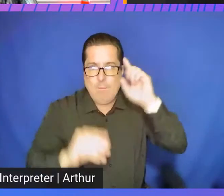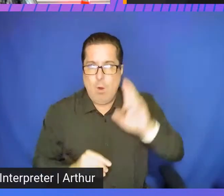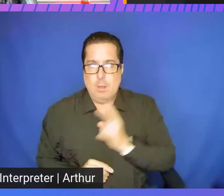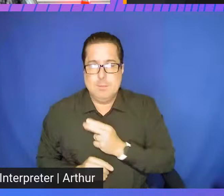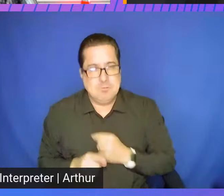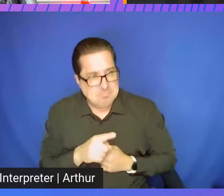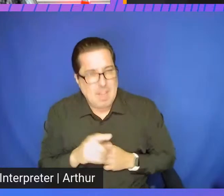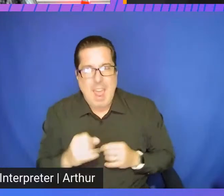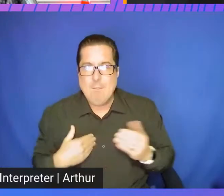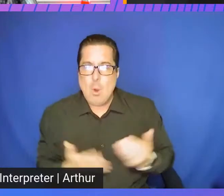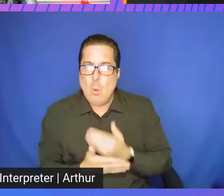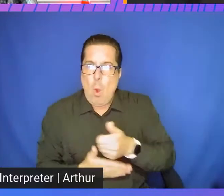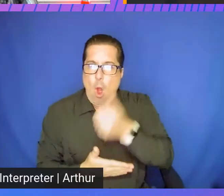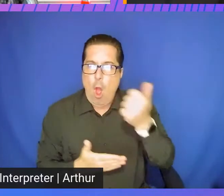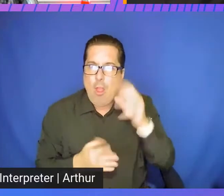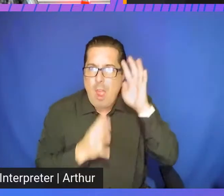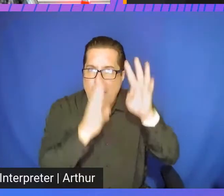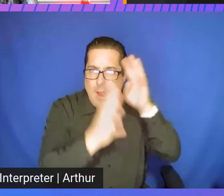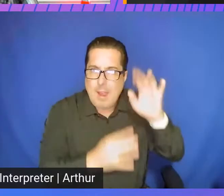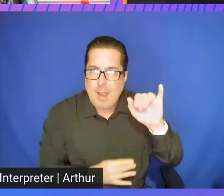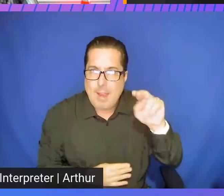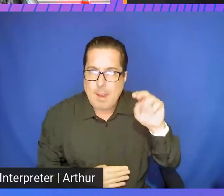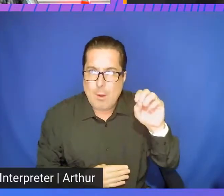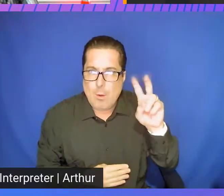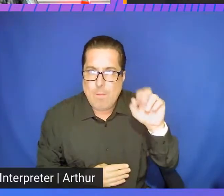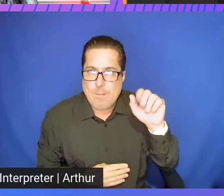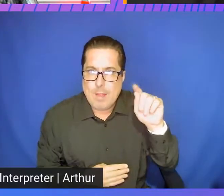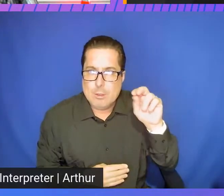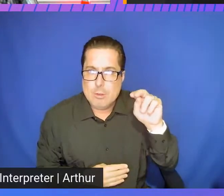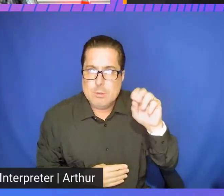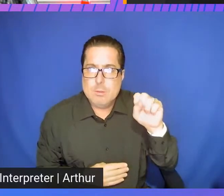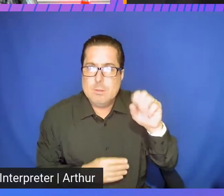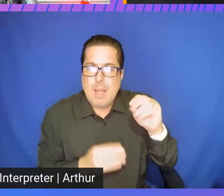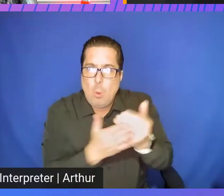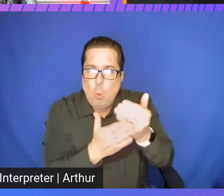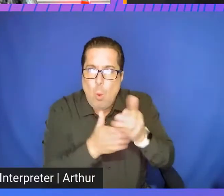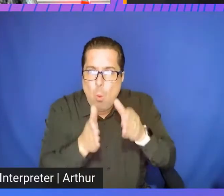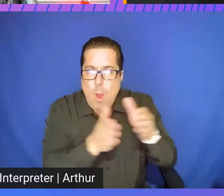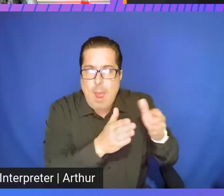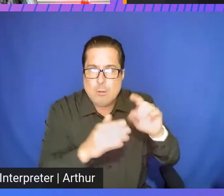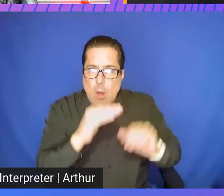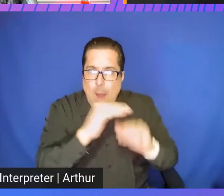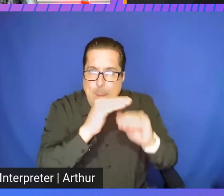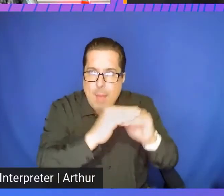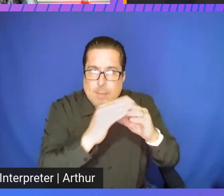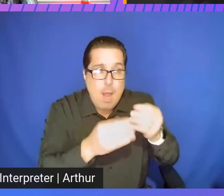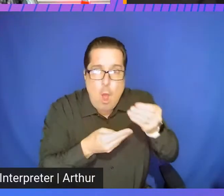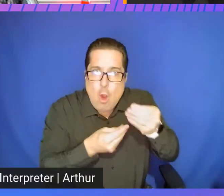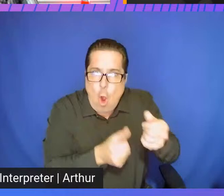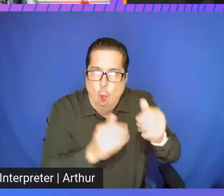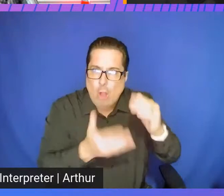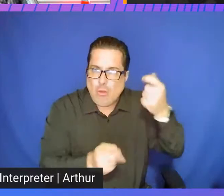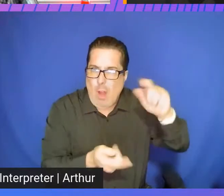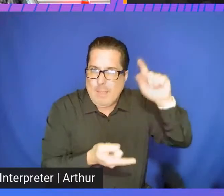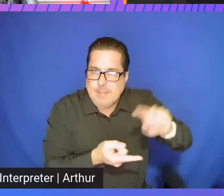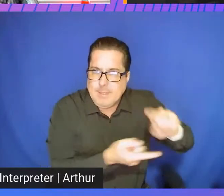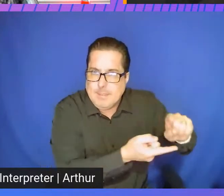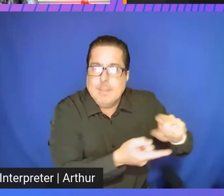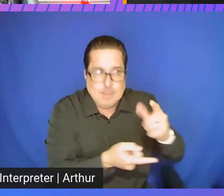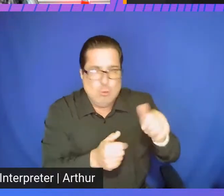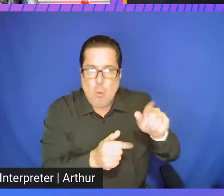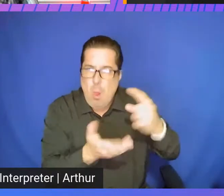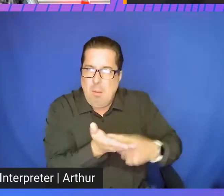coming out, new innovations, new ways to manage your capacity and manage your cost as well, which we're going to get into a little bit later. But